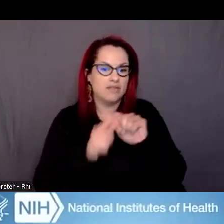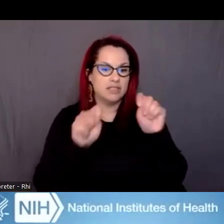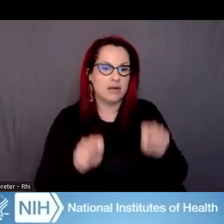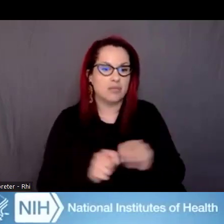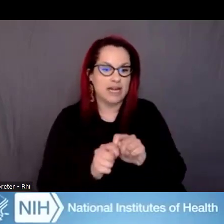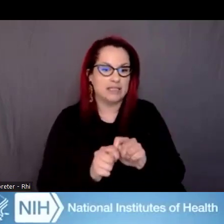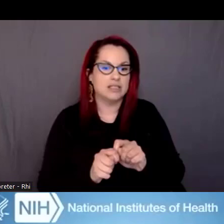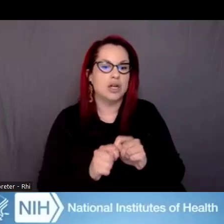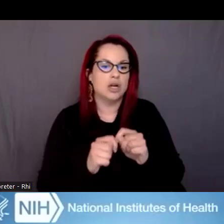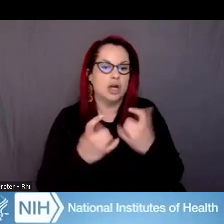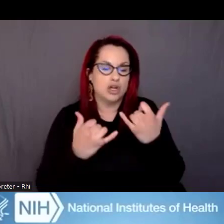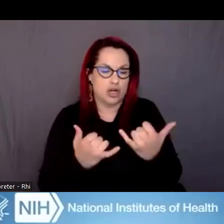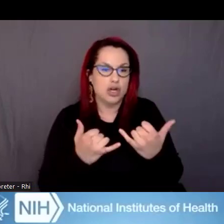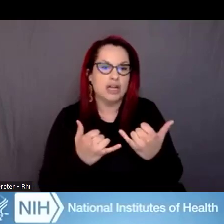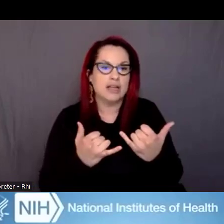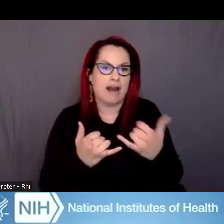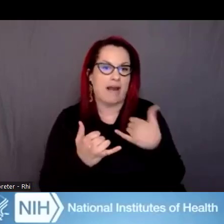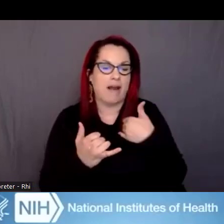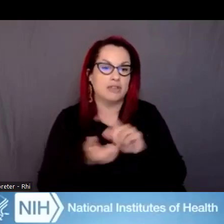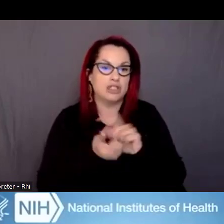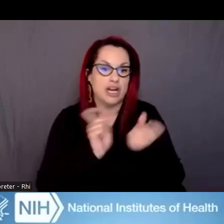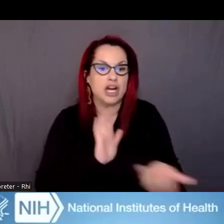are. They had the